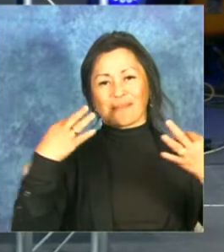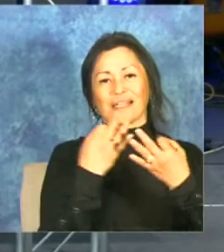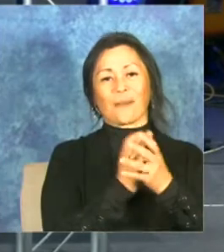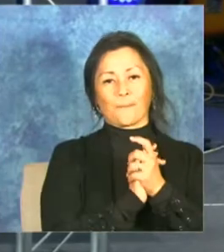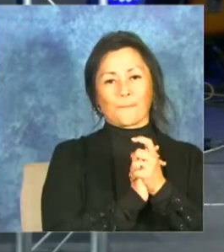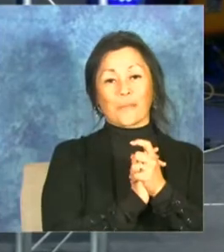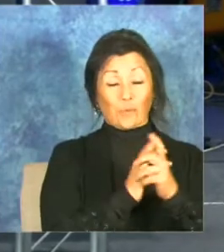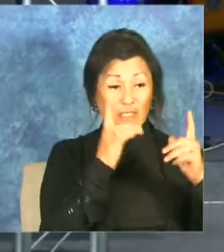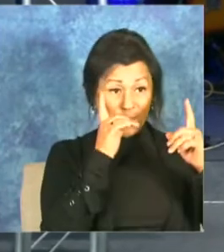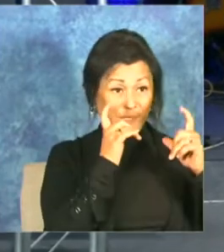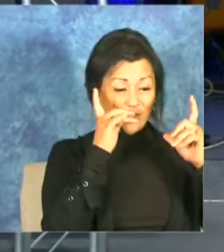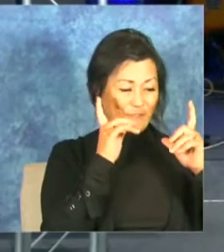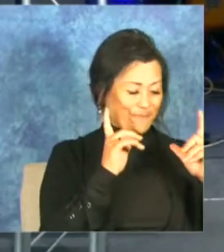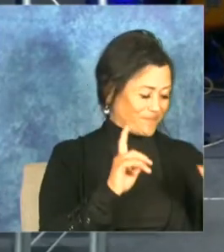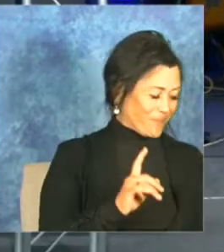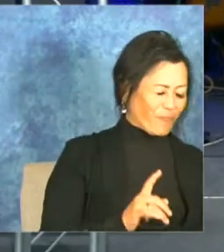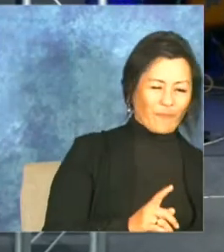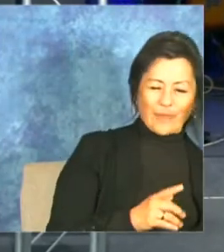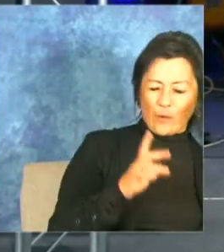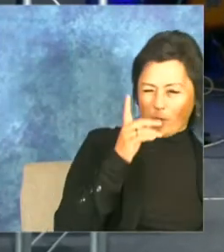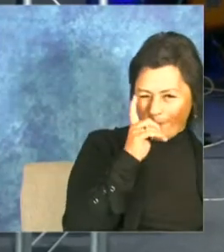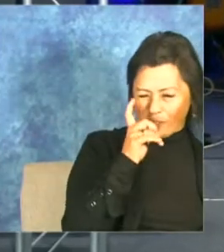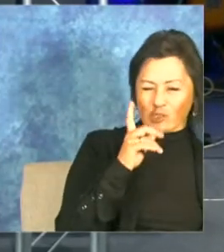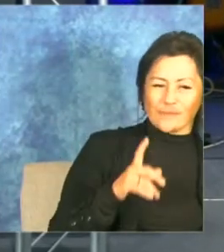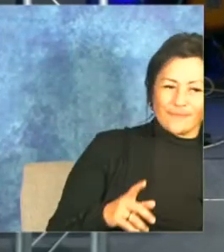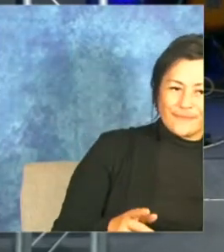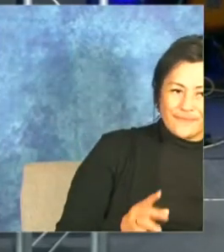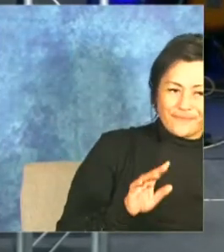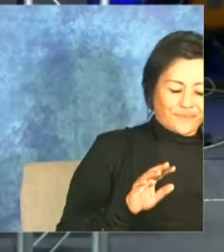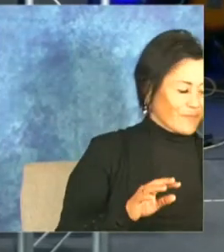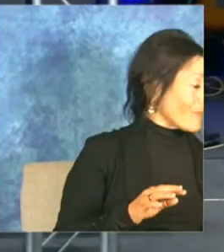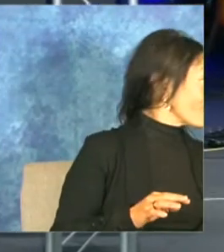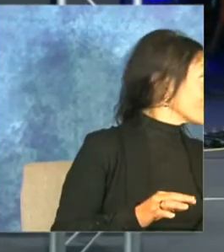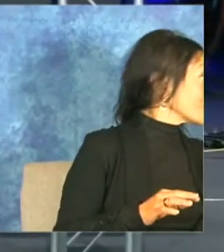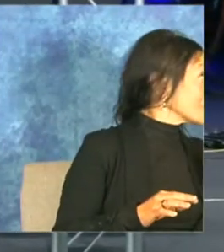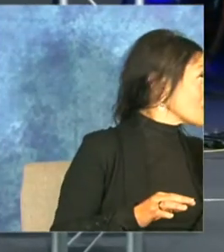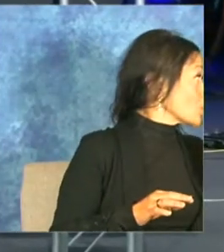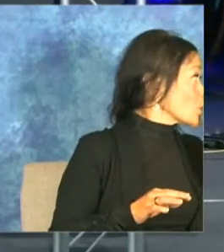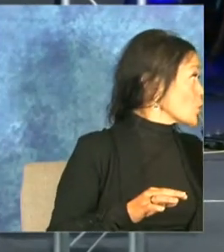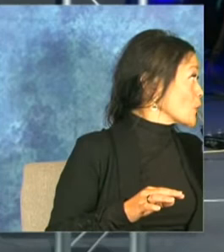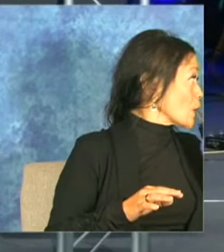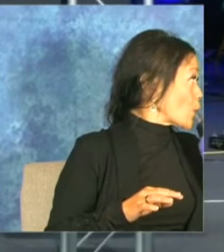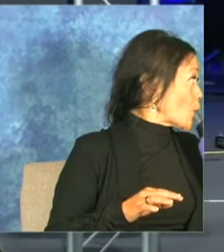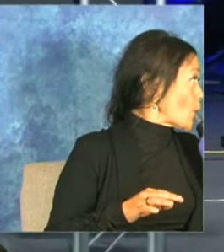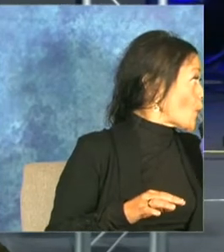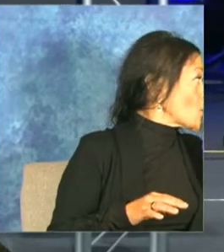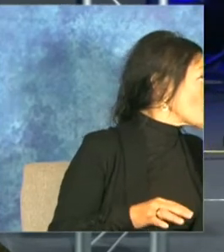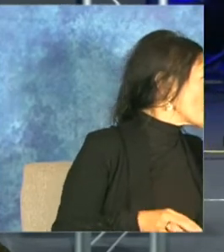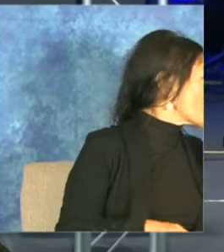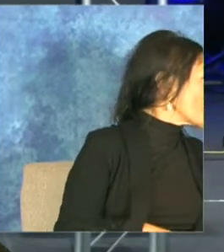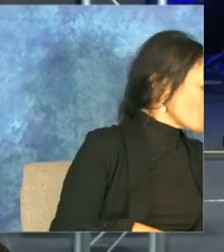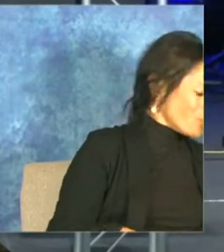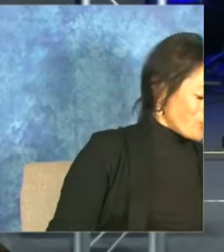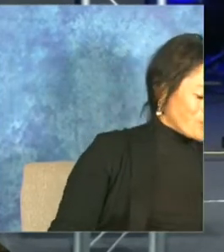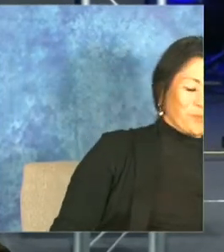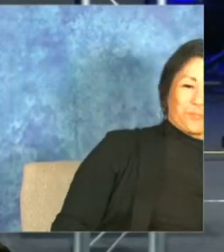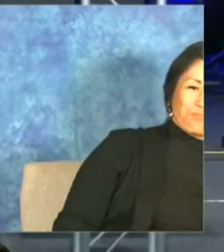are you taking a picture? Okay, let's get a picture of the fam right here. Mark, scoot in. All right, buddy. There you go. All